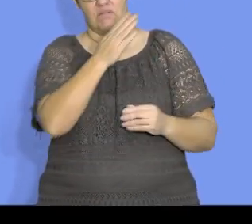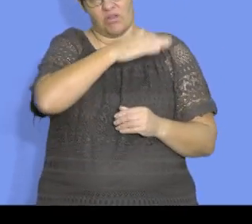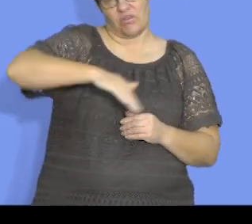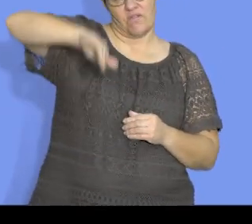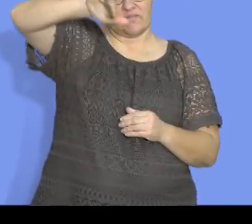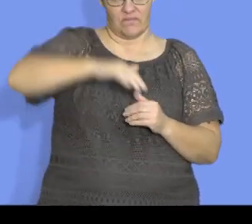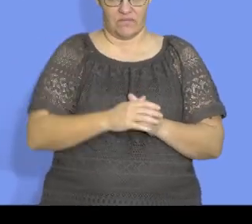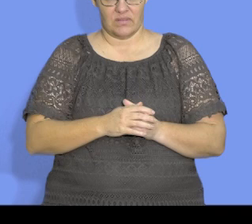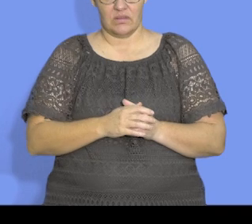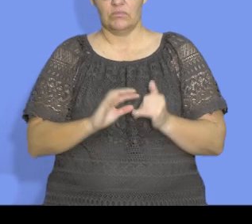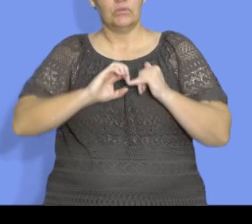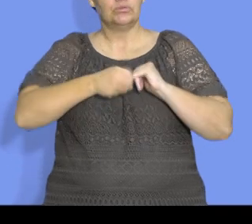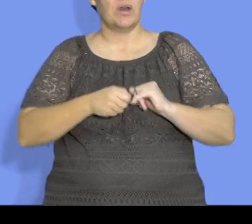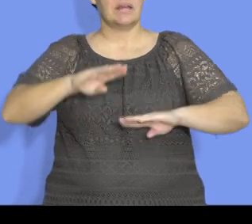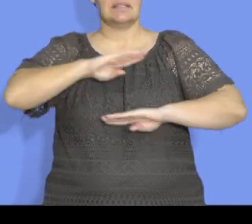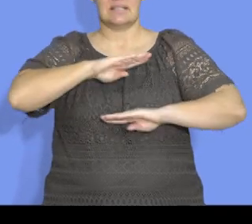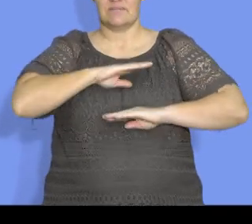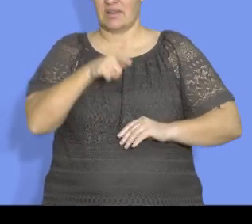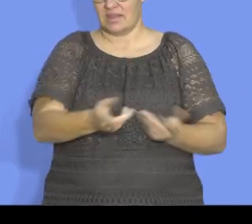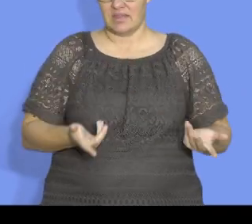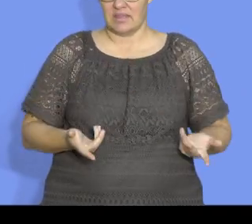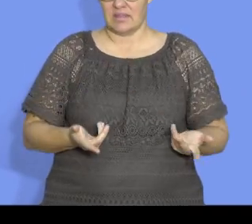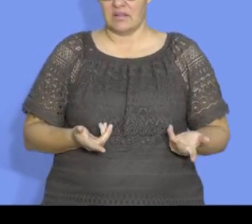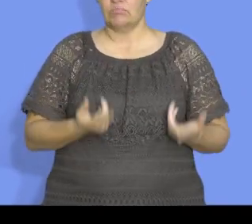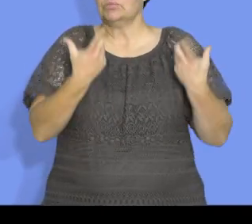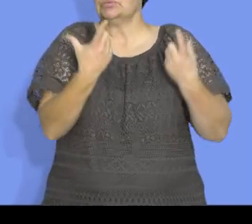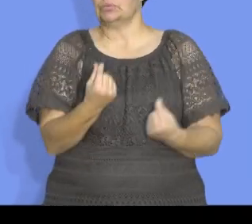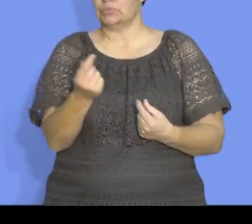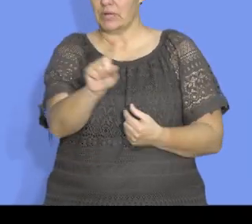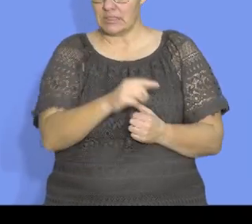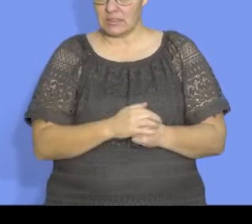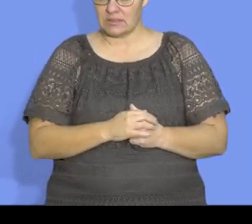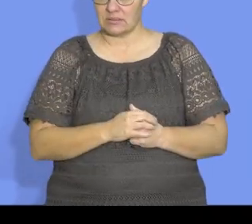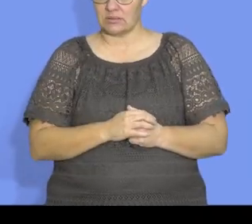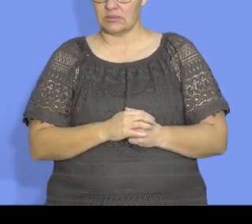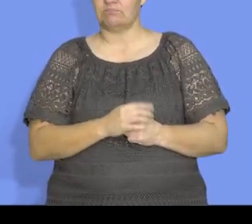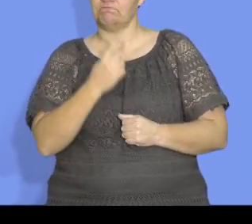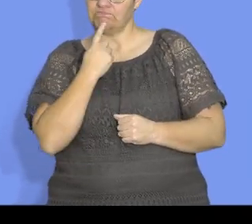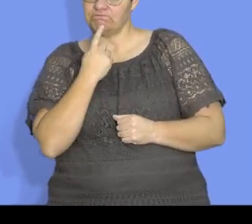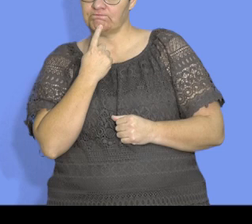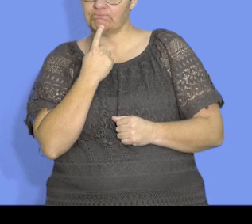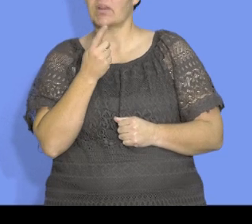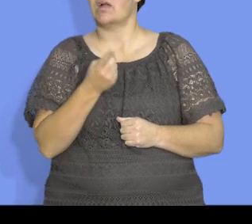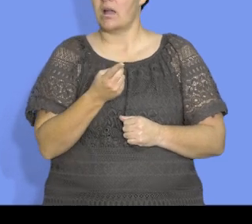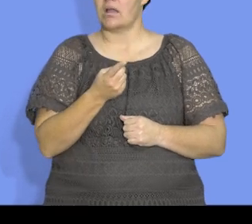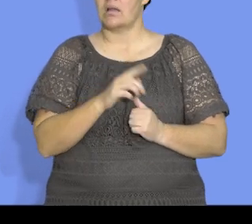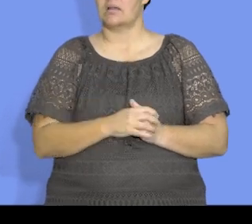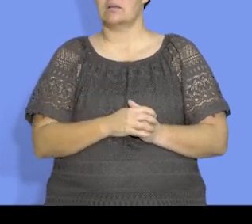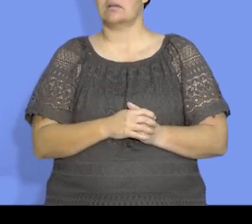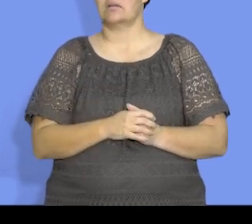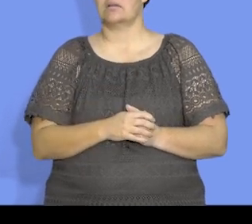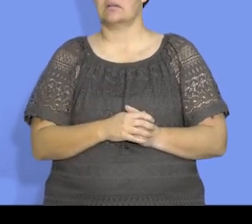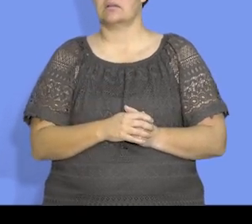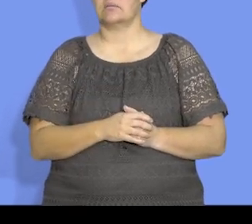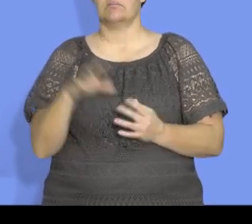got a curved line. To try and satisfy that, what we're going to do is we're going to say the following. We're going to